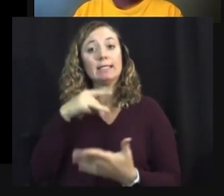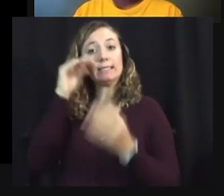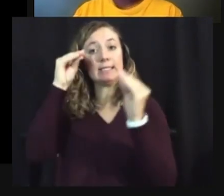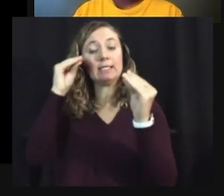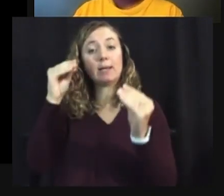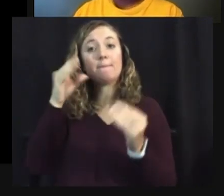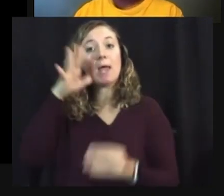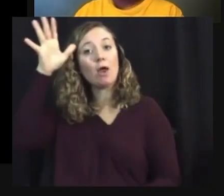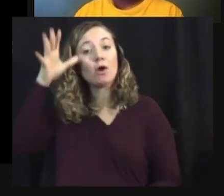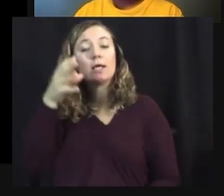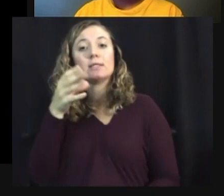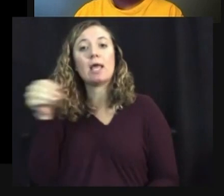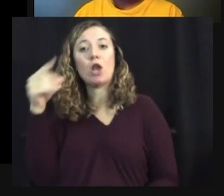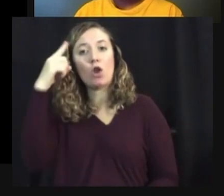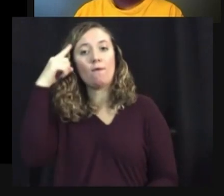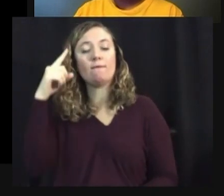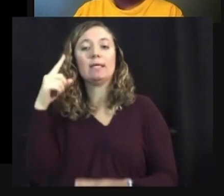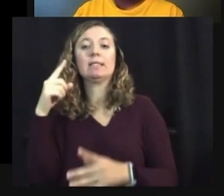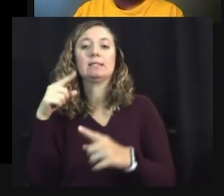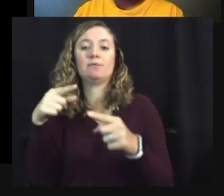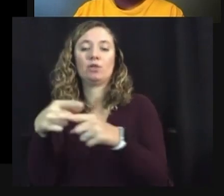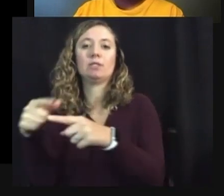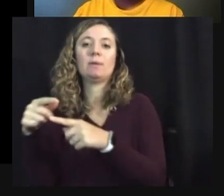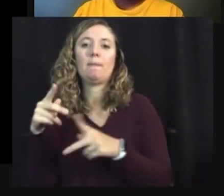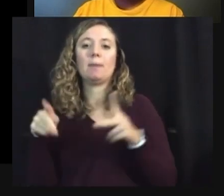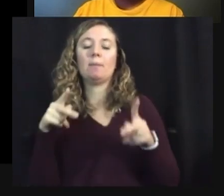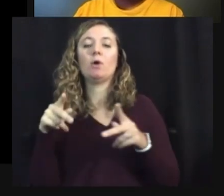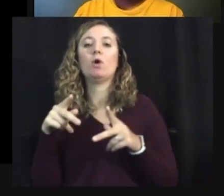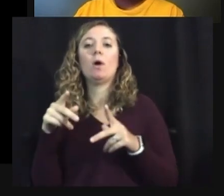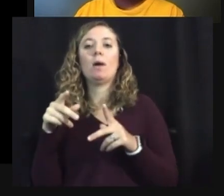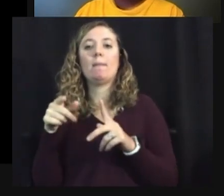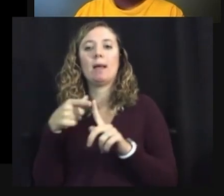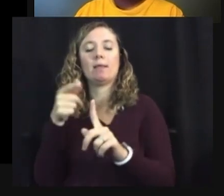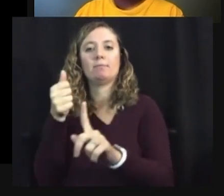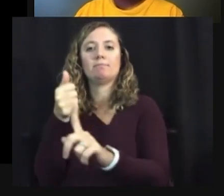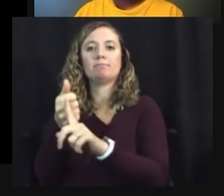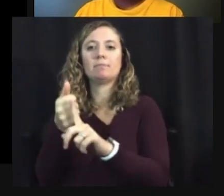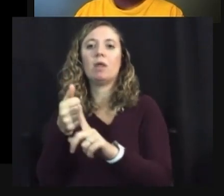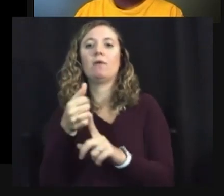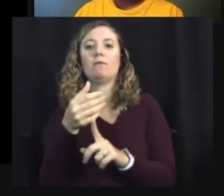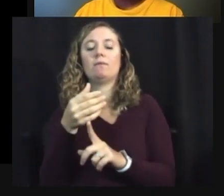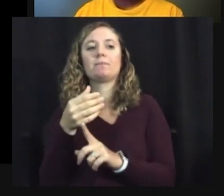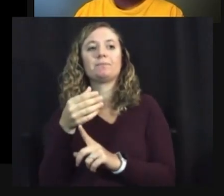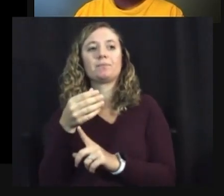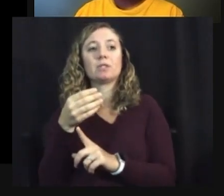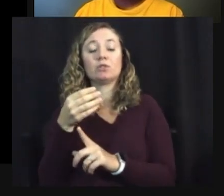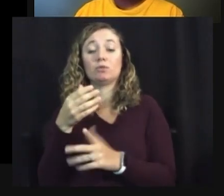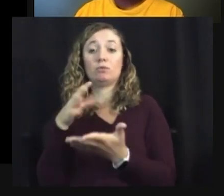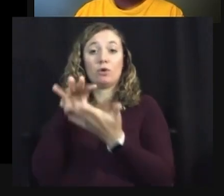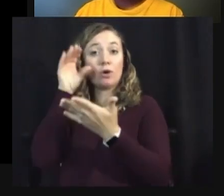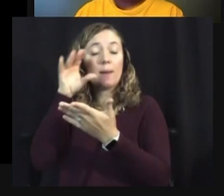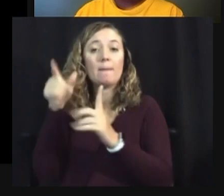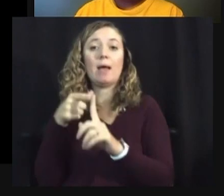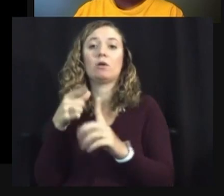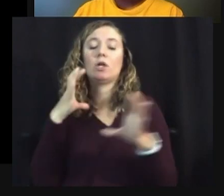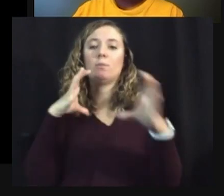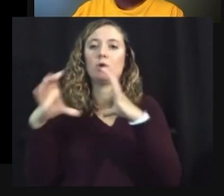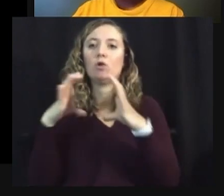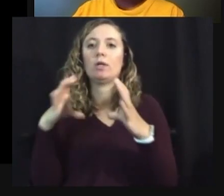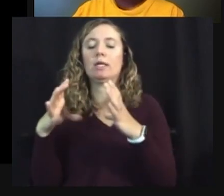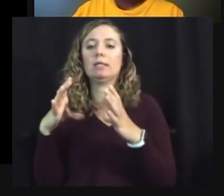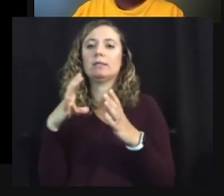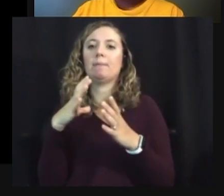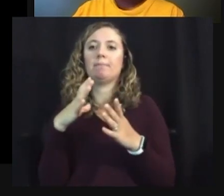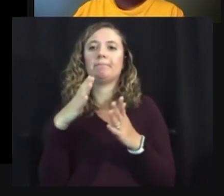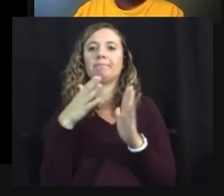so that we can work together and solve big societal issues with education, communication, and public stigma.